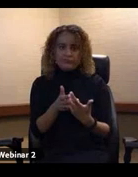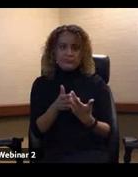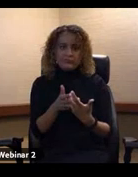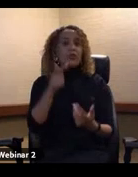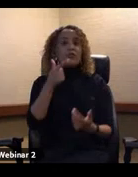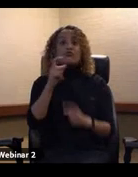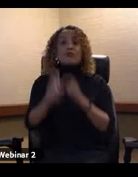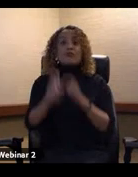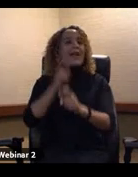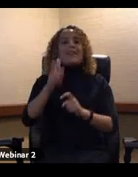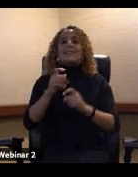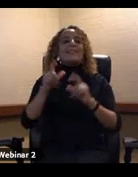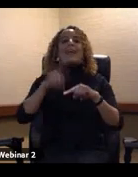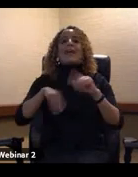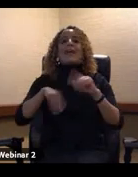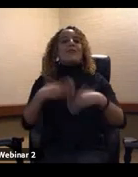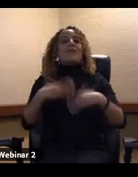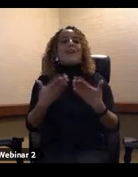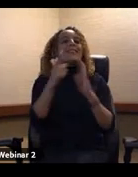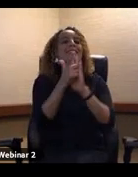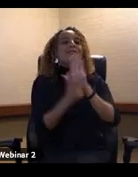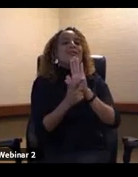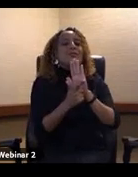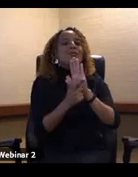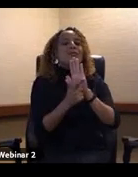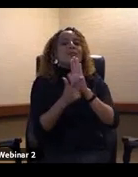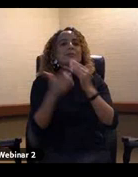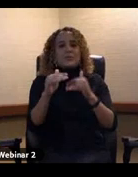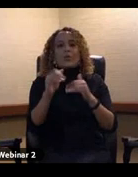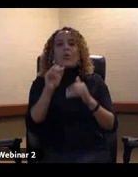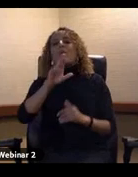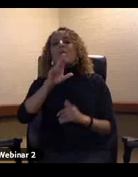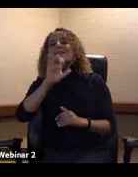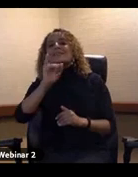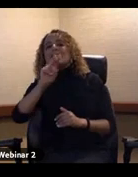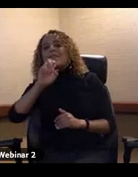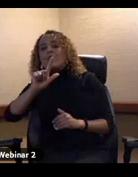to provide legal representation in civil or criminal matters,